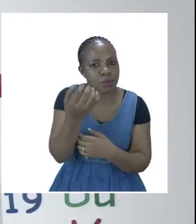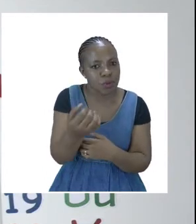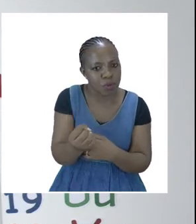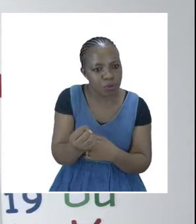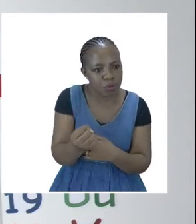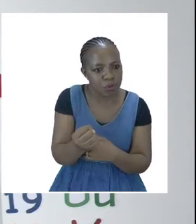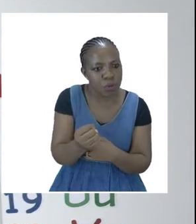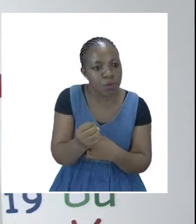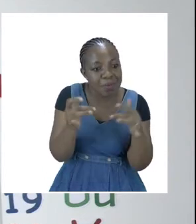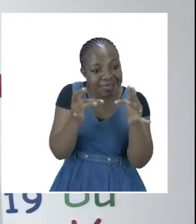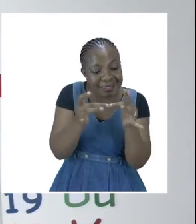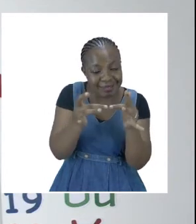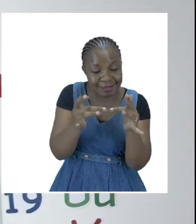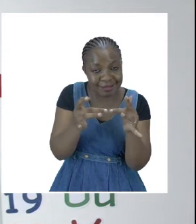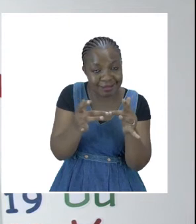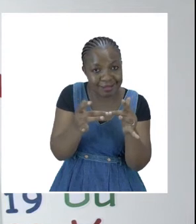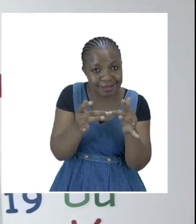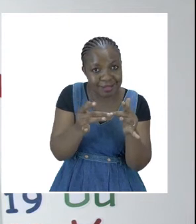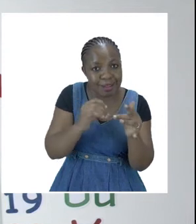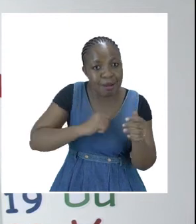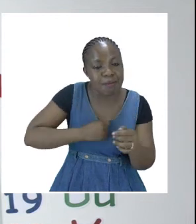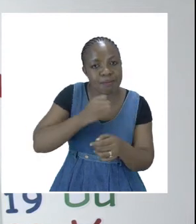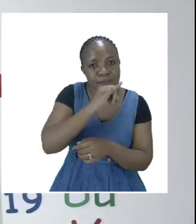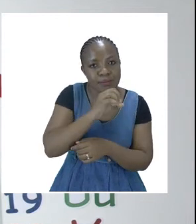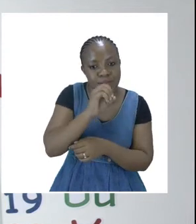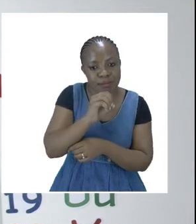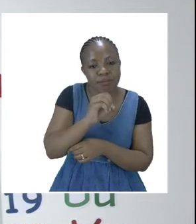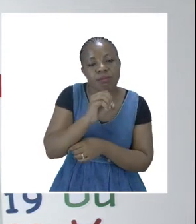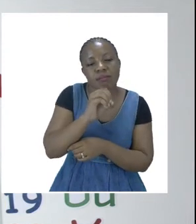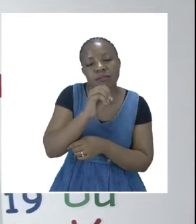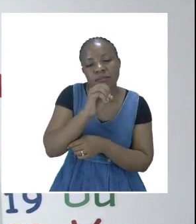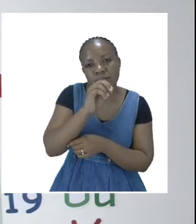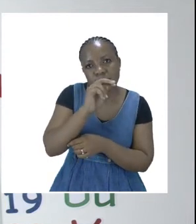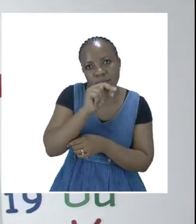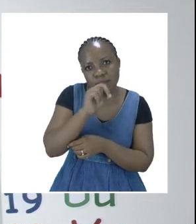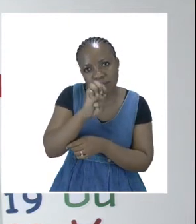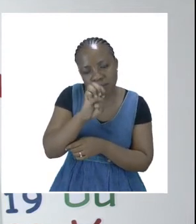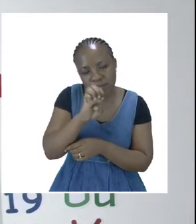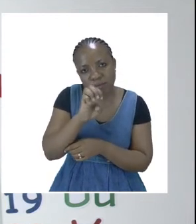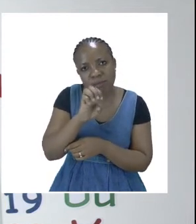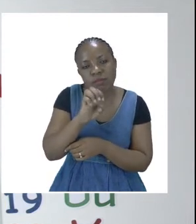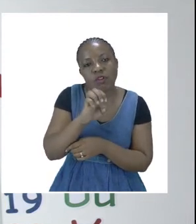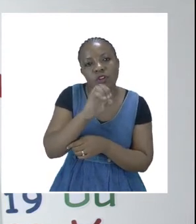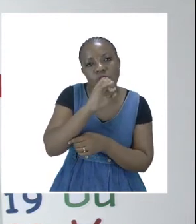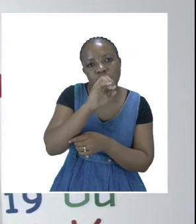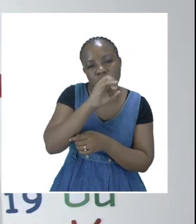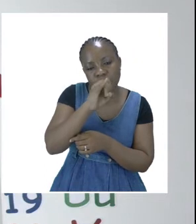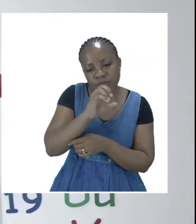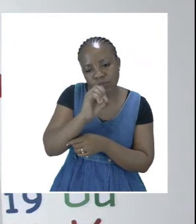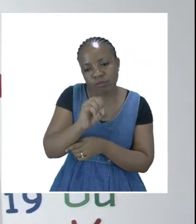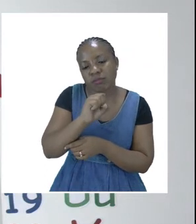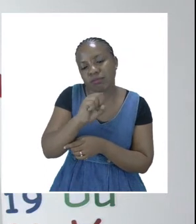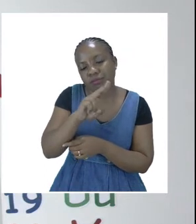our online platforms, MyZone and Zoshi Facebook pages, and in addition,